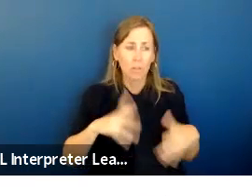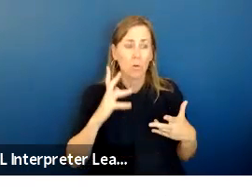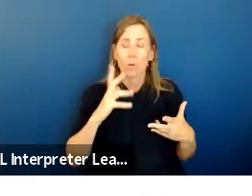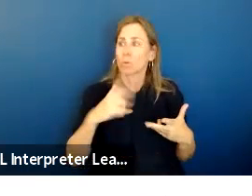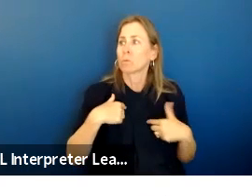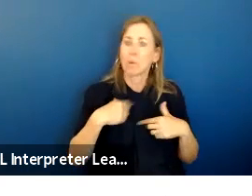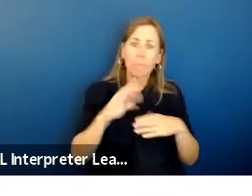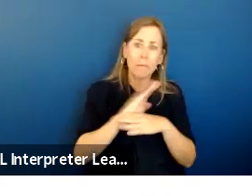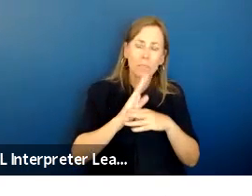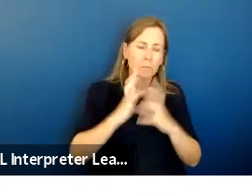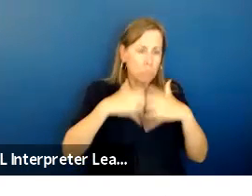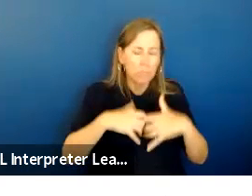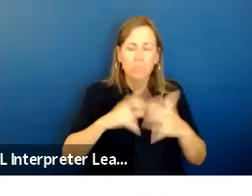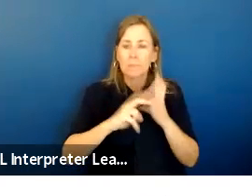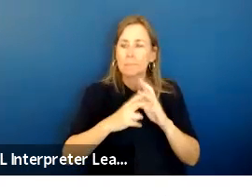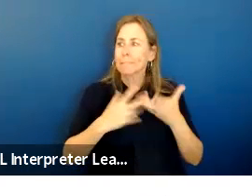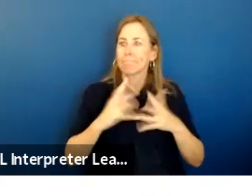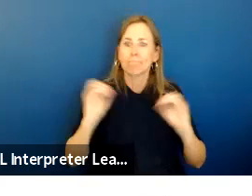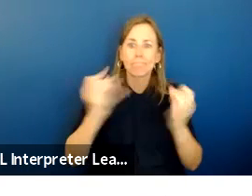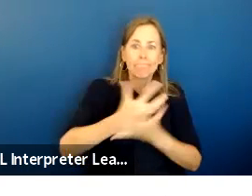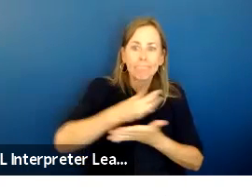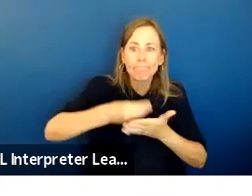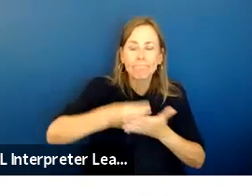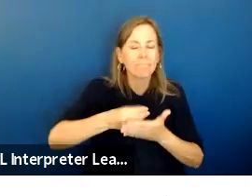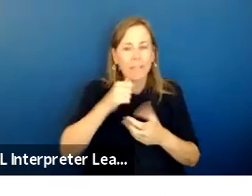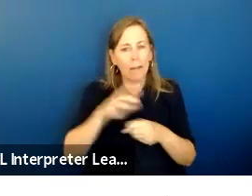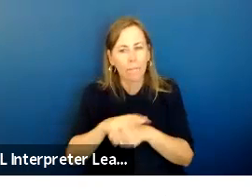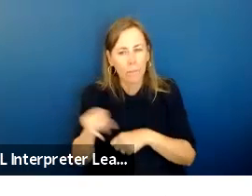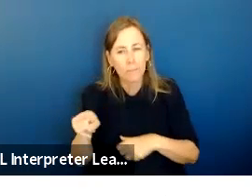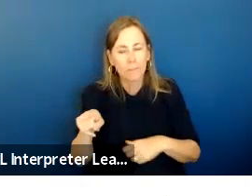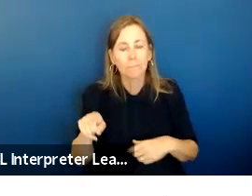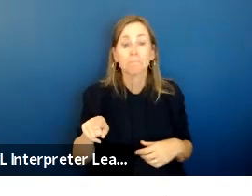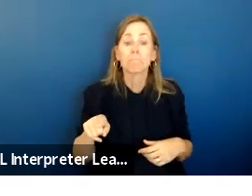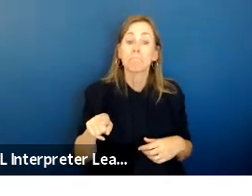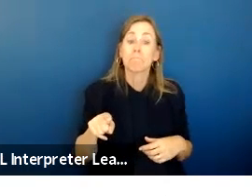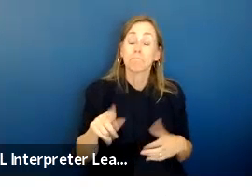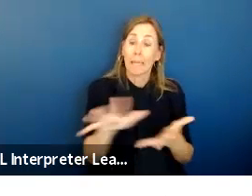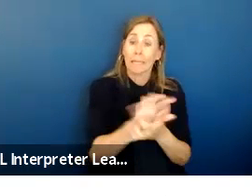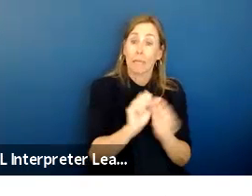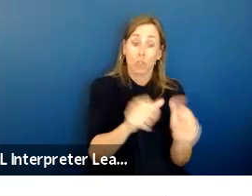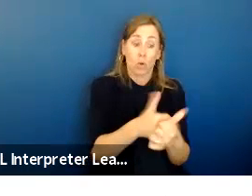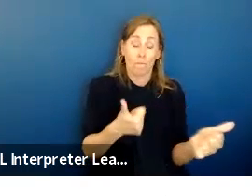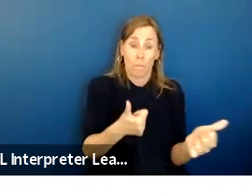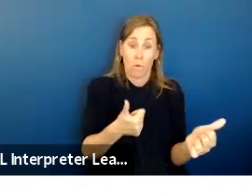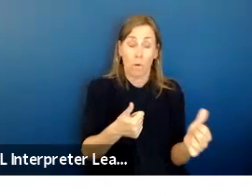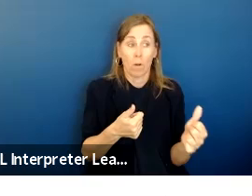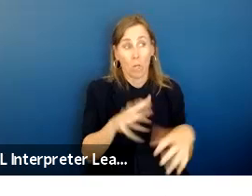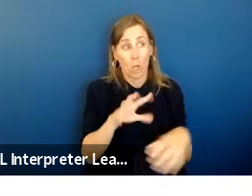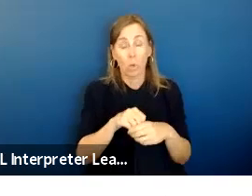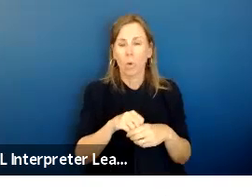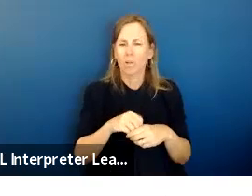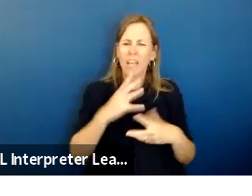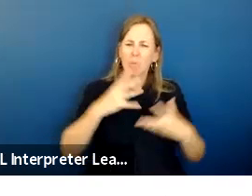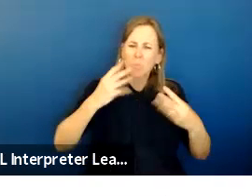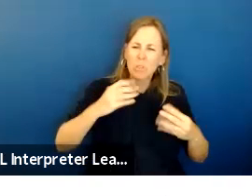business interruption or the loss of an insured property. Damage that could have been avoided, this includes moisture, mildew, or mold